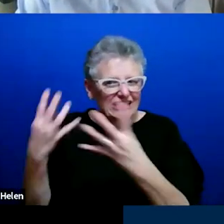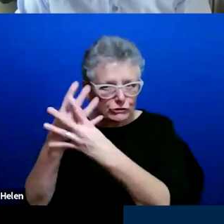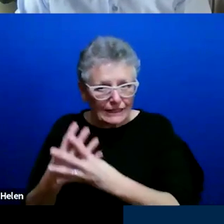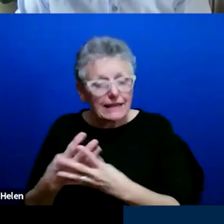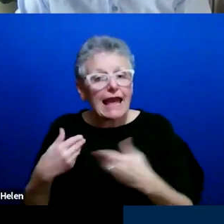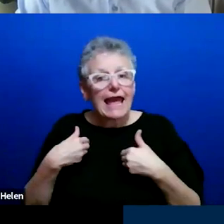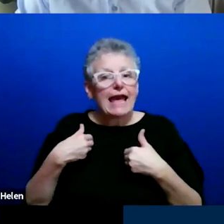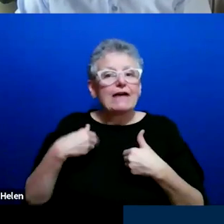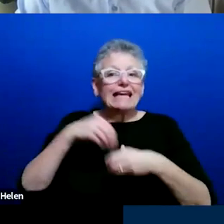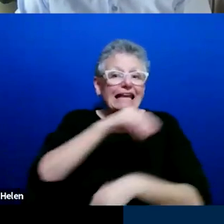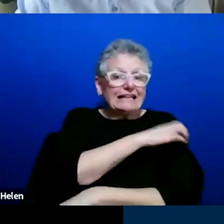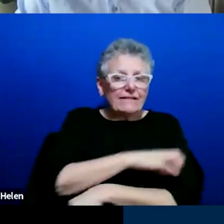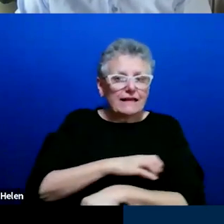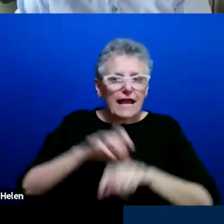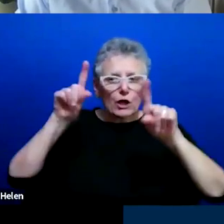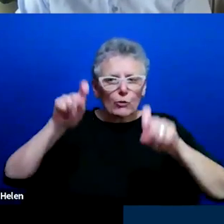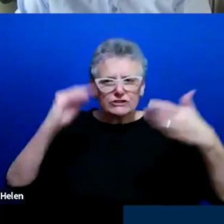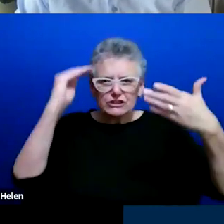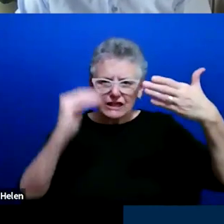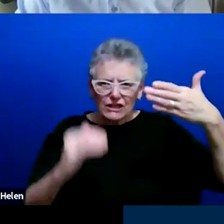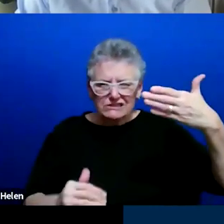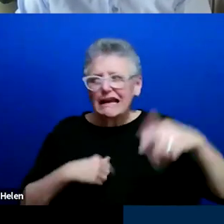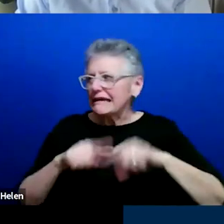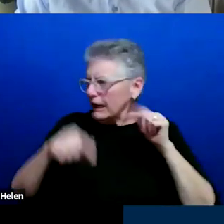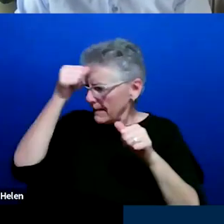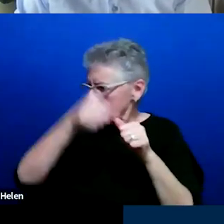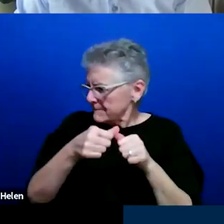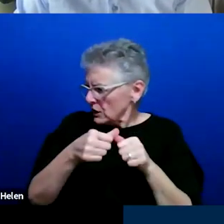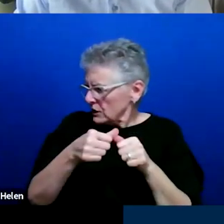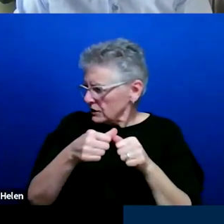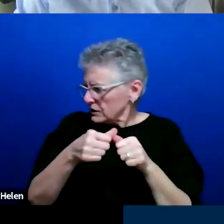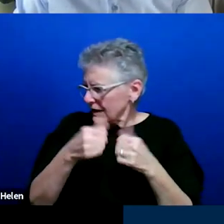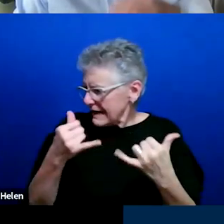in-clinic questionnaires. I can't remember off the top of my head, but it's